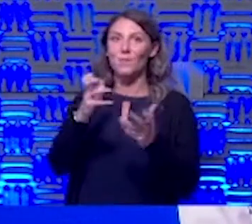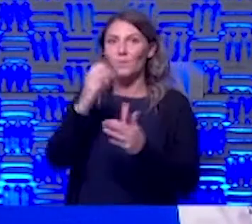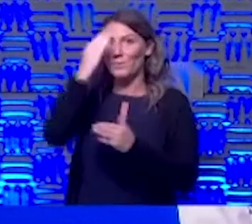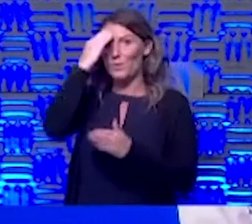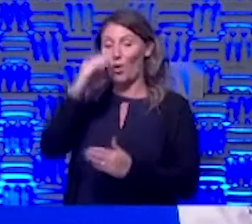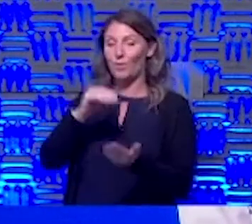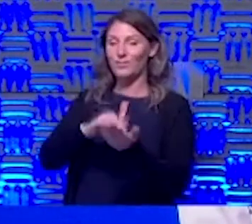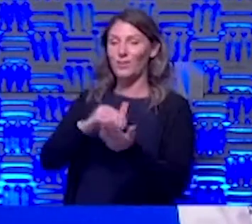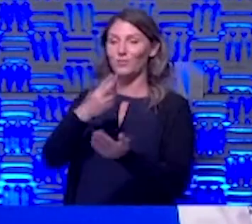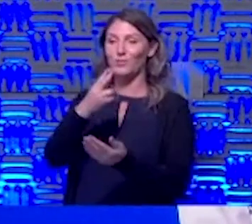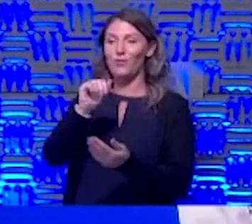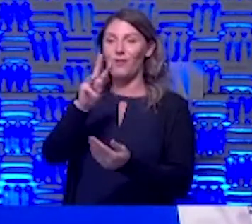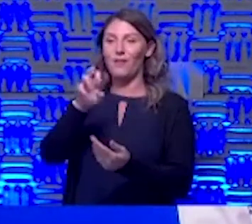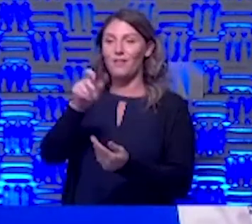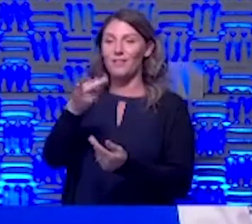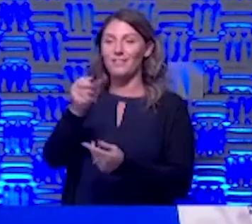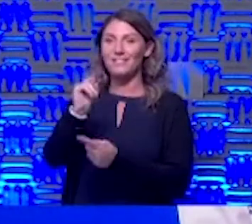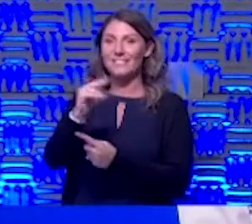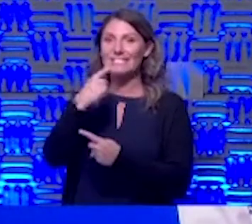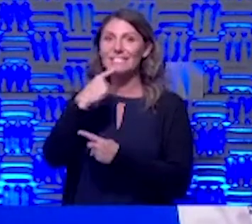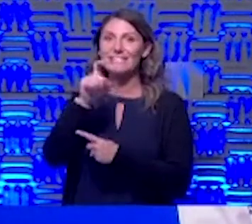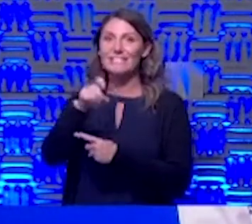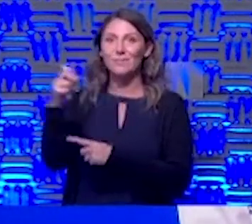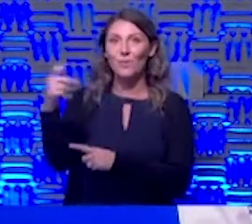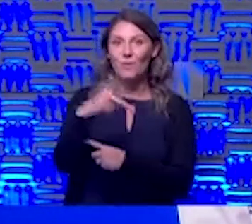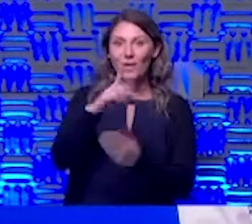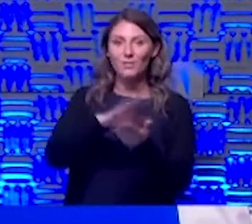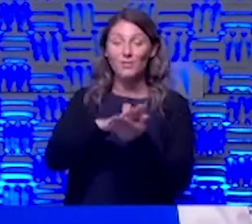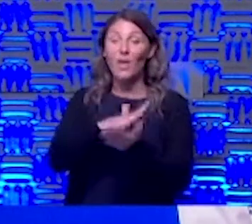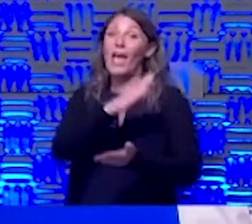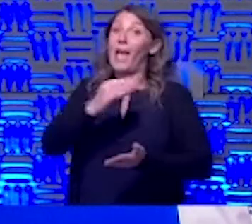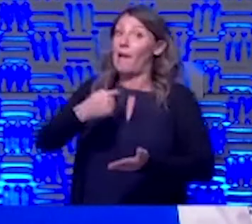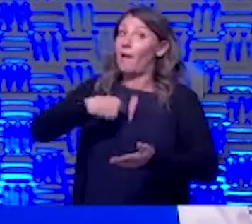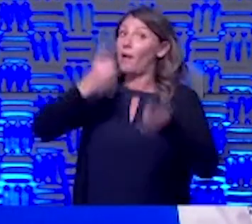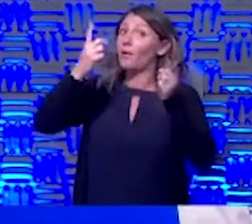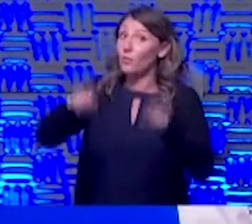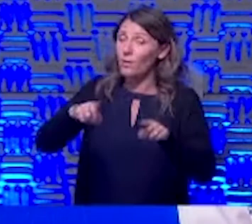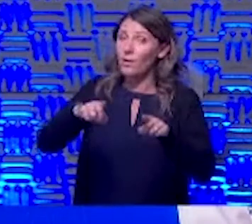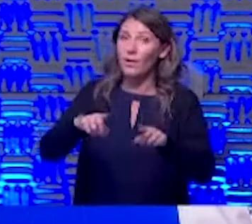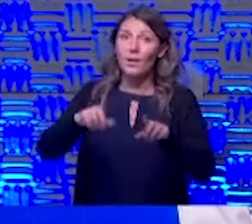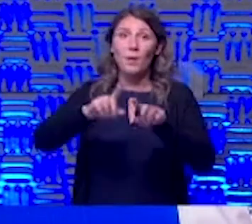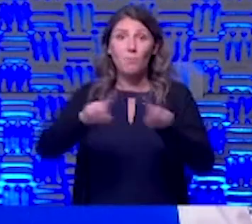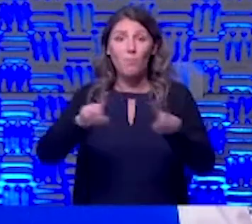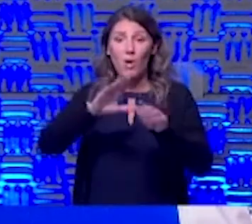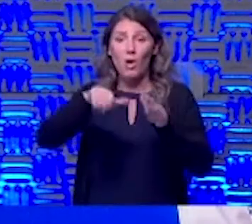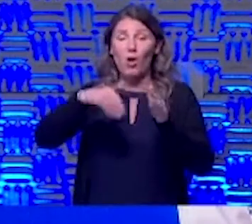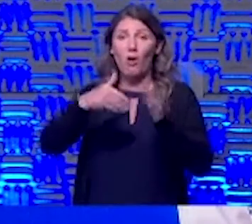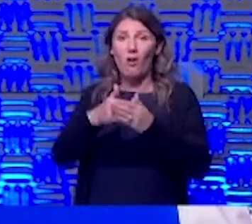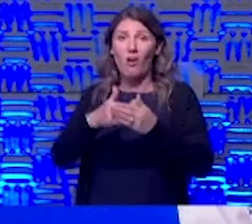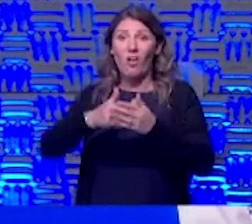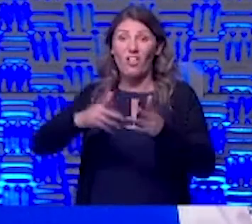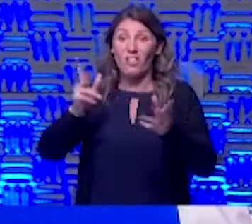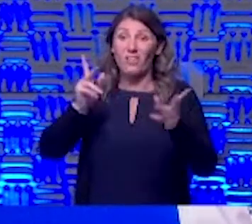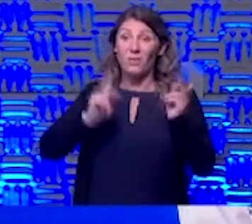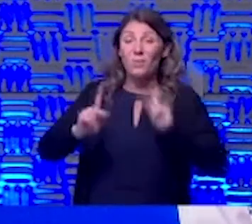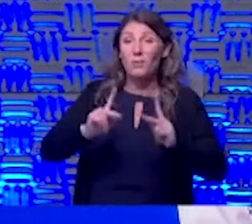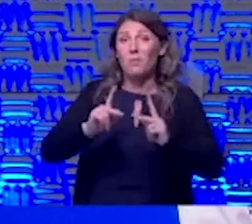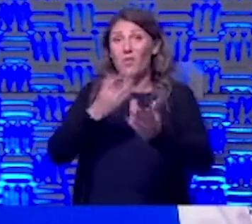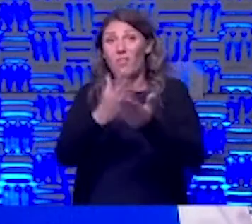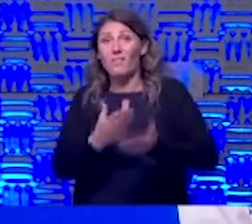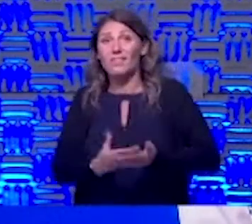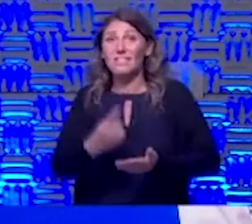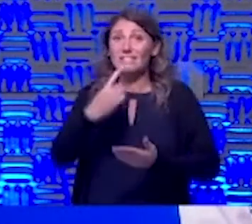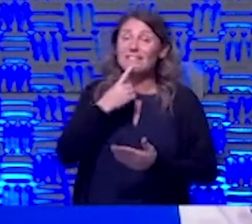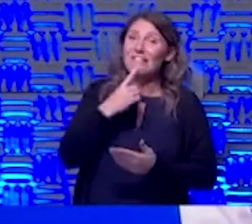Hawk says that we need to get back to school, and I agree. She agrees. But all the hype says this is not the right thing to do. Who